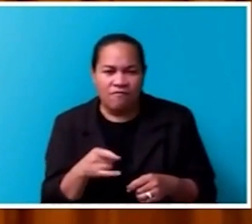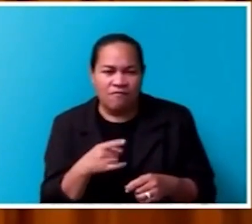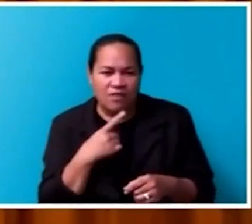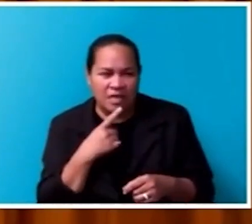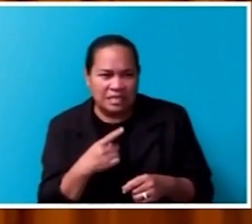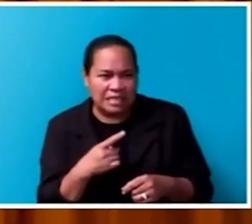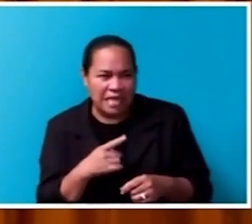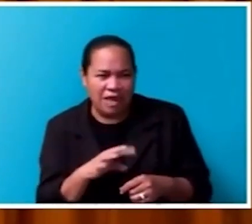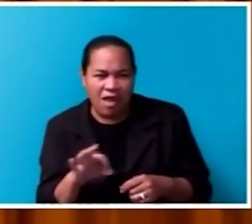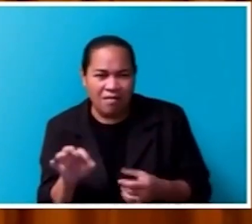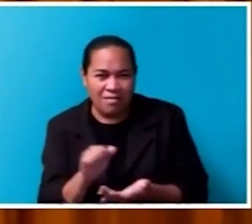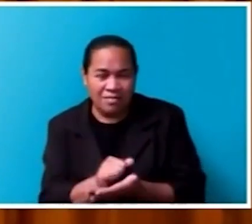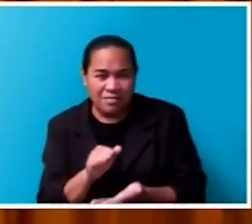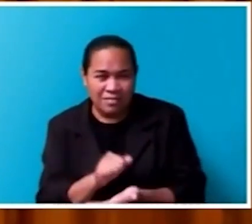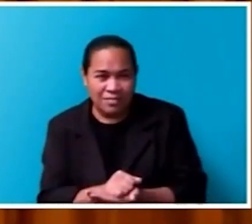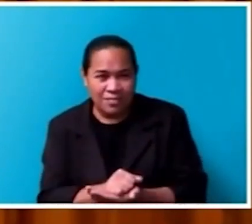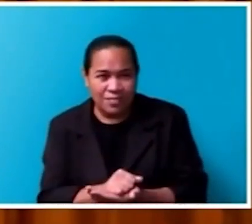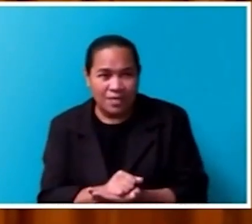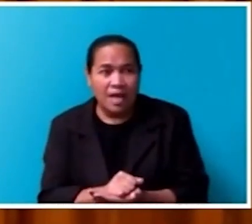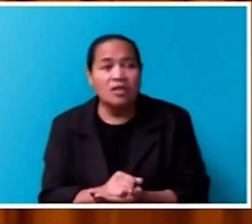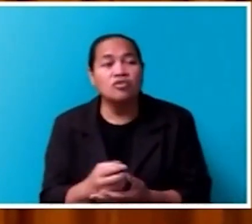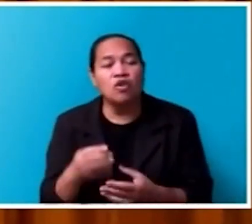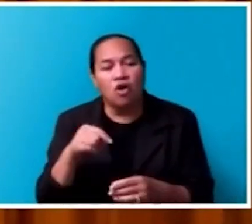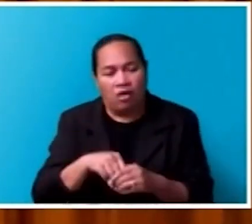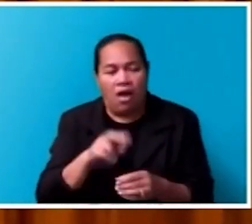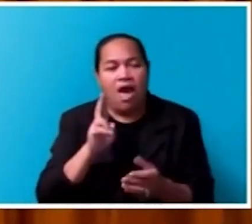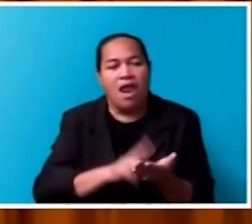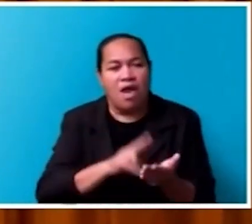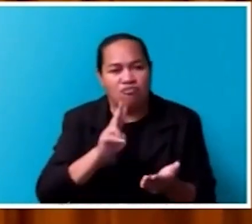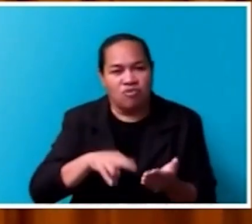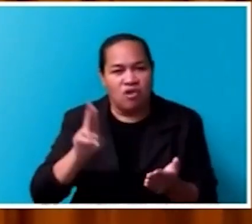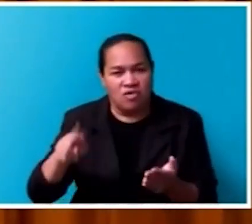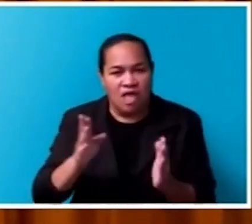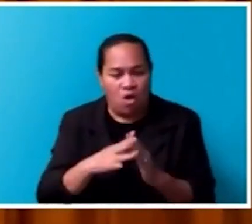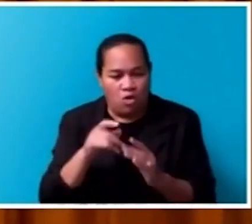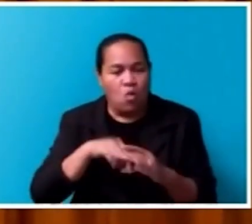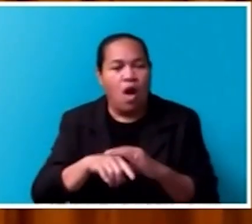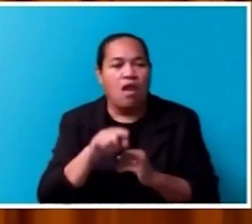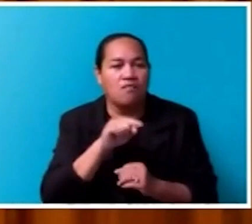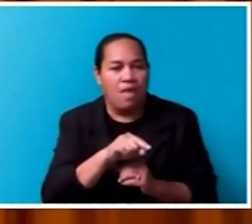the opinion, including Nausori Town Council.